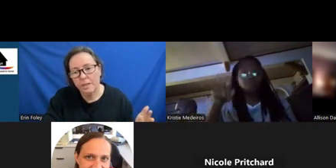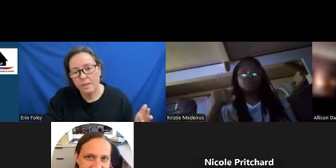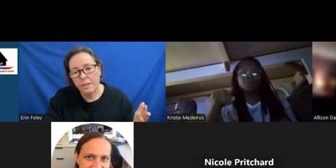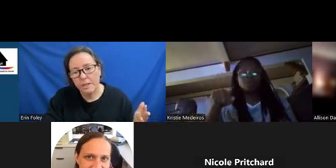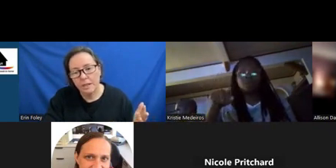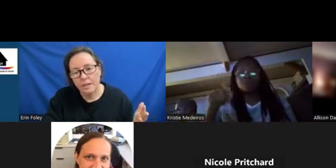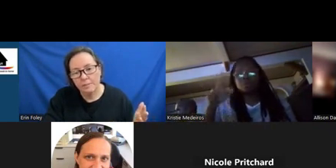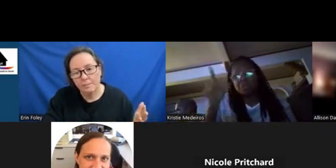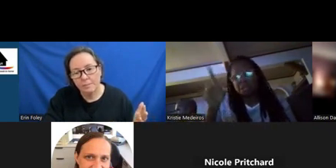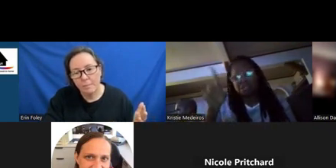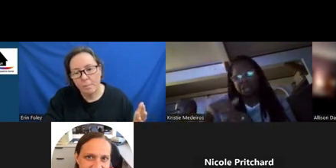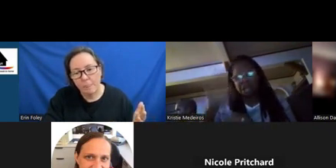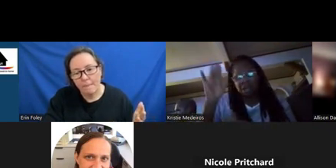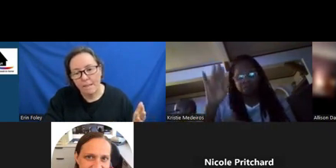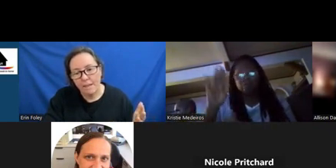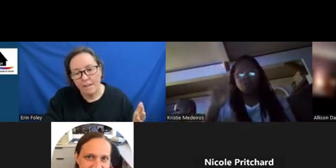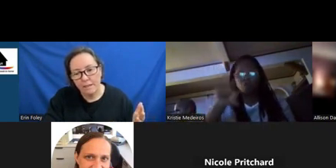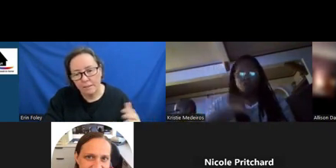child,